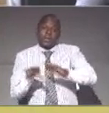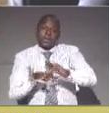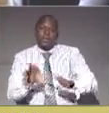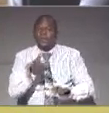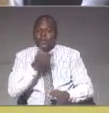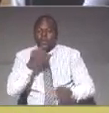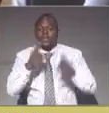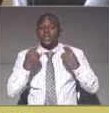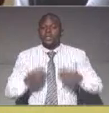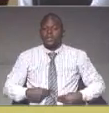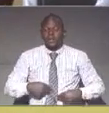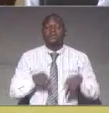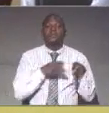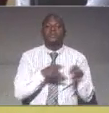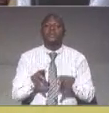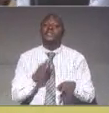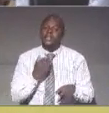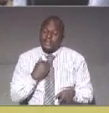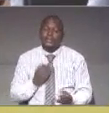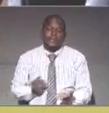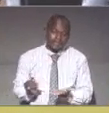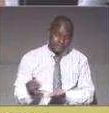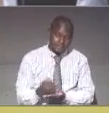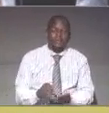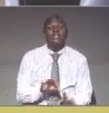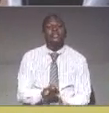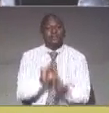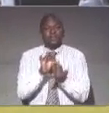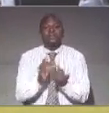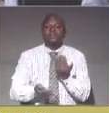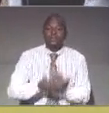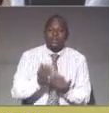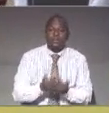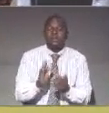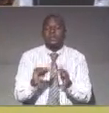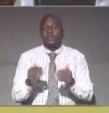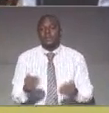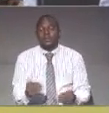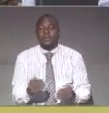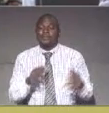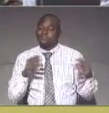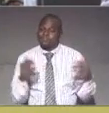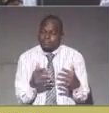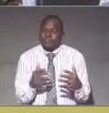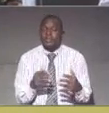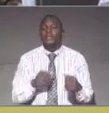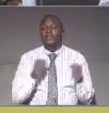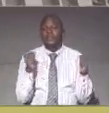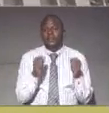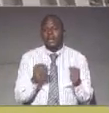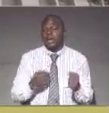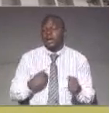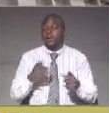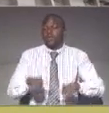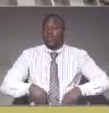healthcare system, we'll still need to invest in this care so that people with life-threatening illnesses have good quality of life.